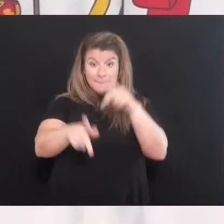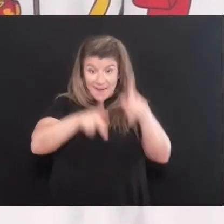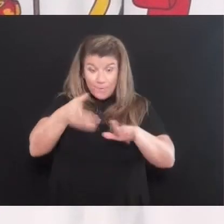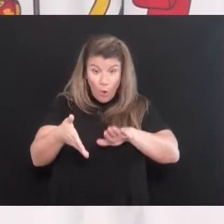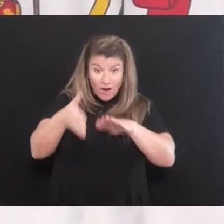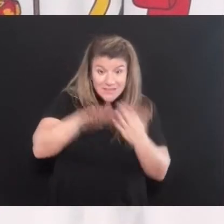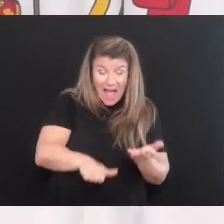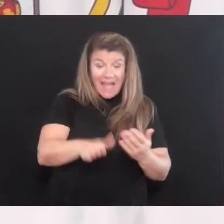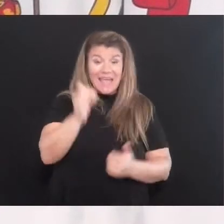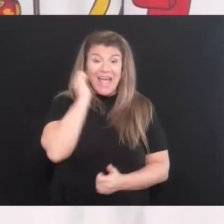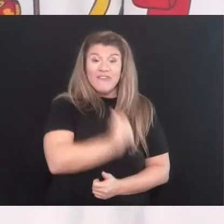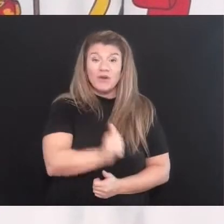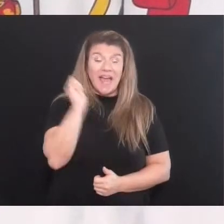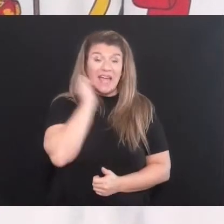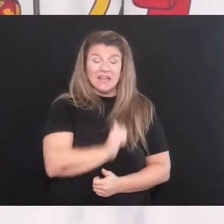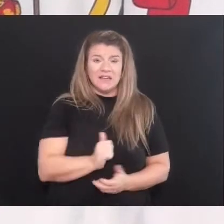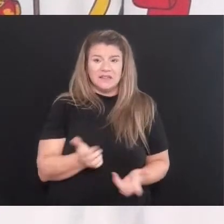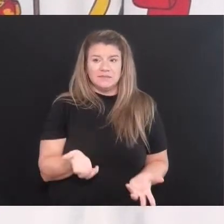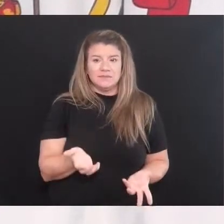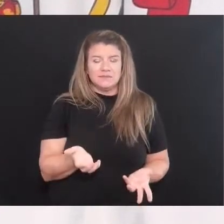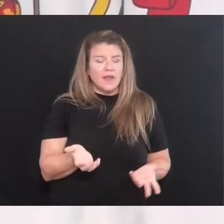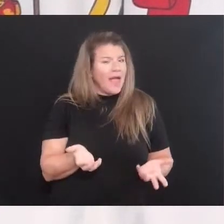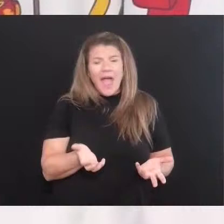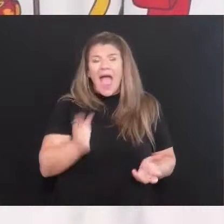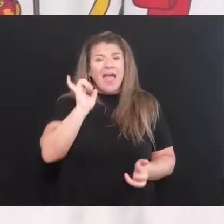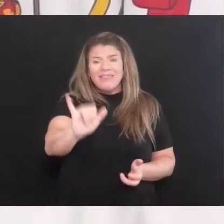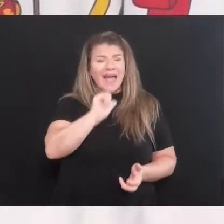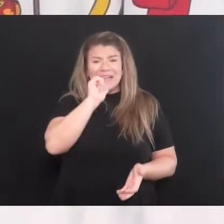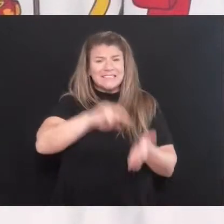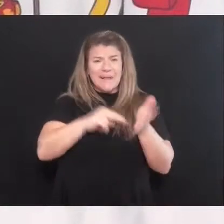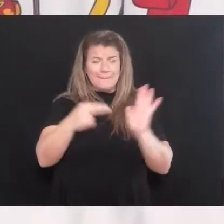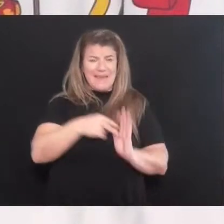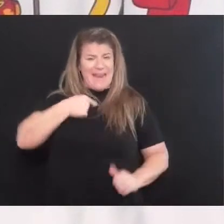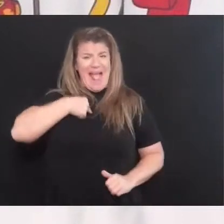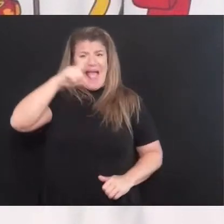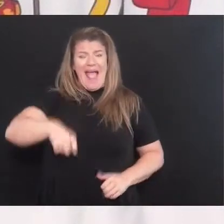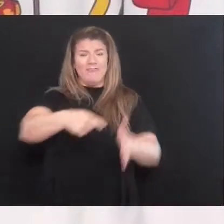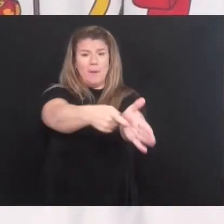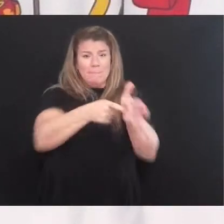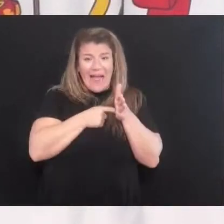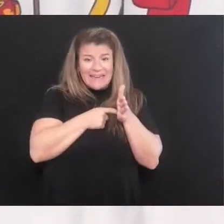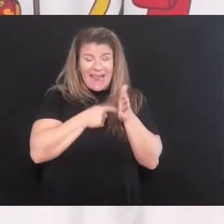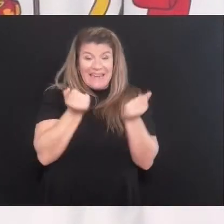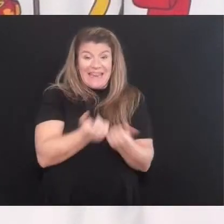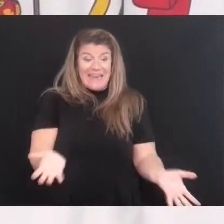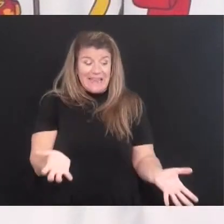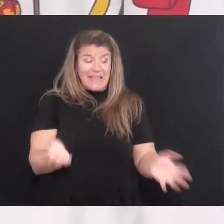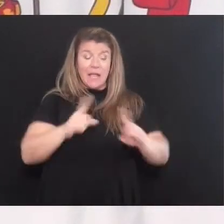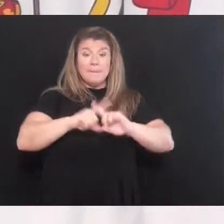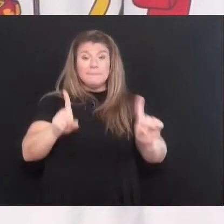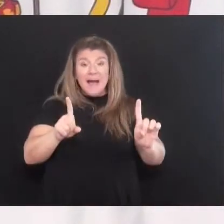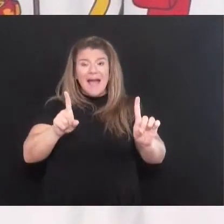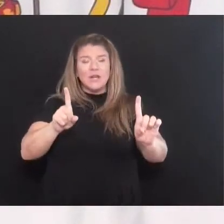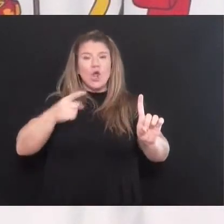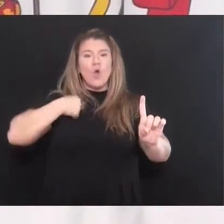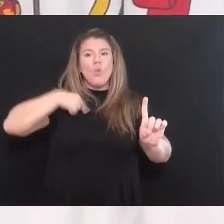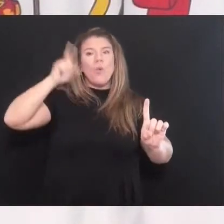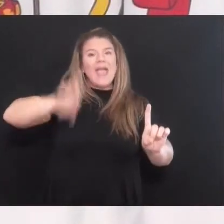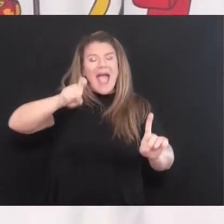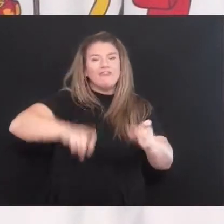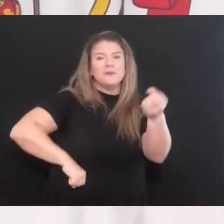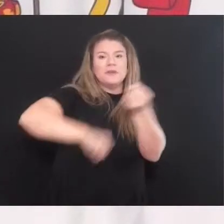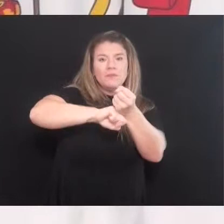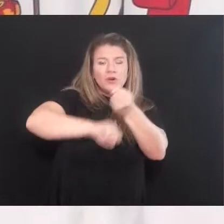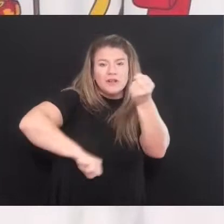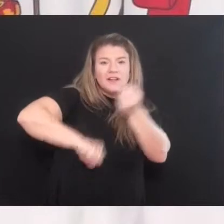right and left. Now that doesn't mean we have to mandate anything, but we have got to be the biggest